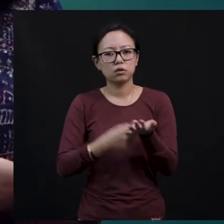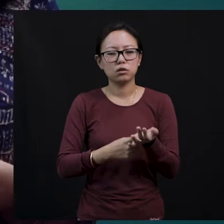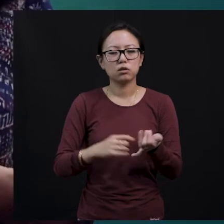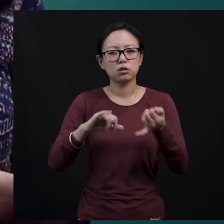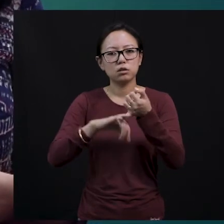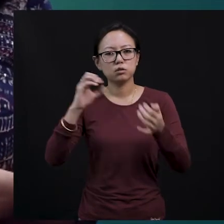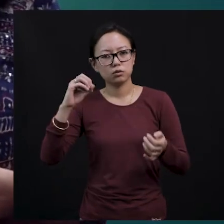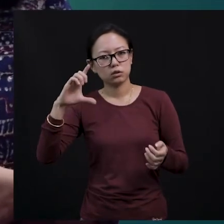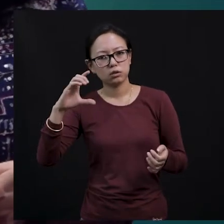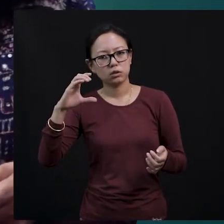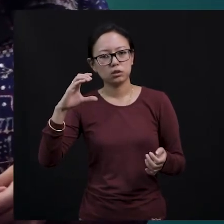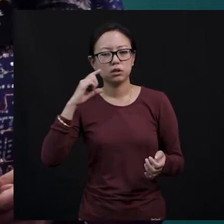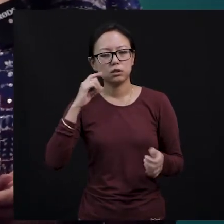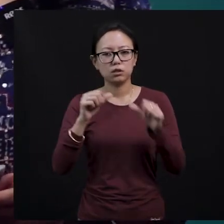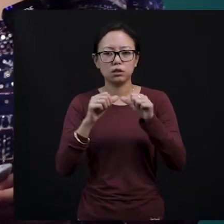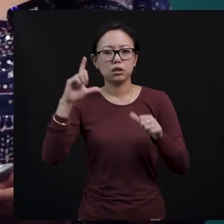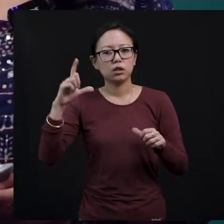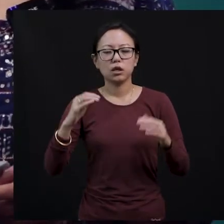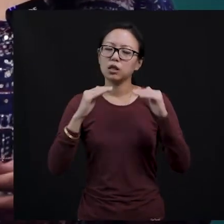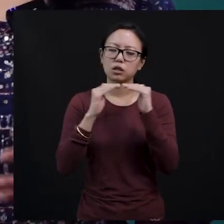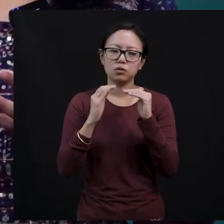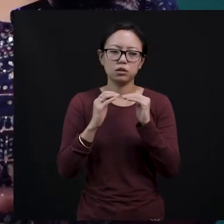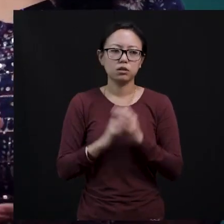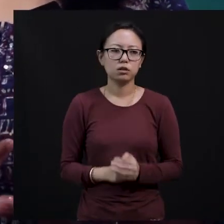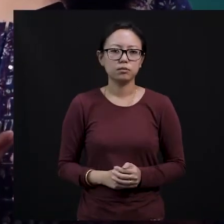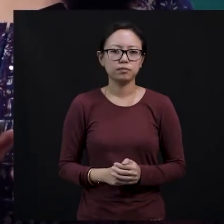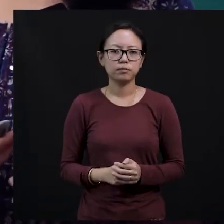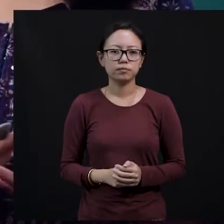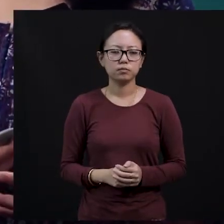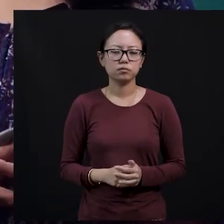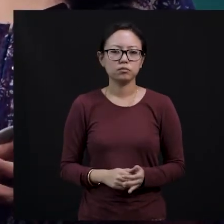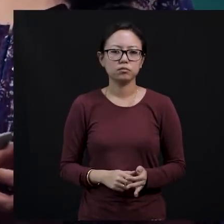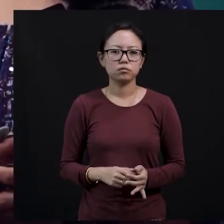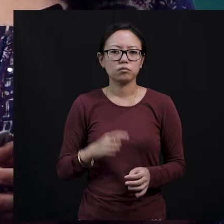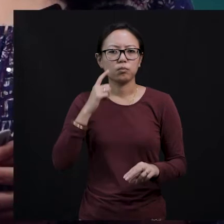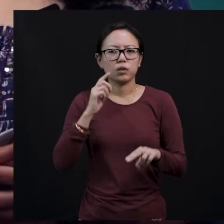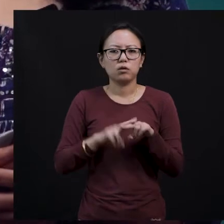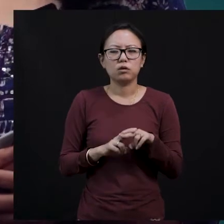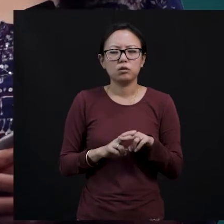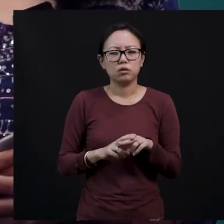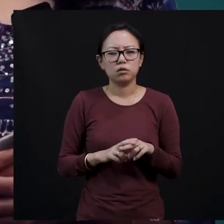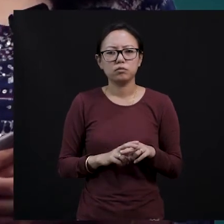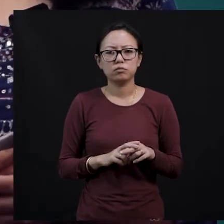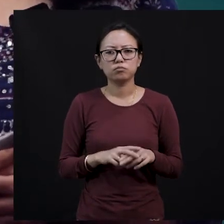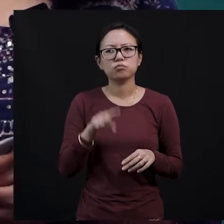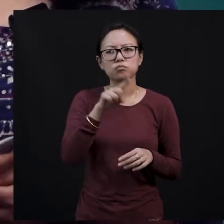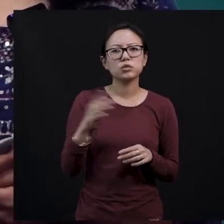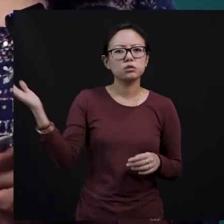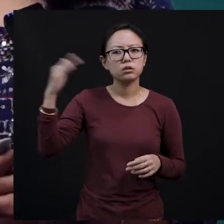of the lower caste. Um, if you are coming from the same background, I think